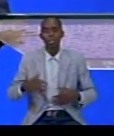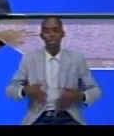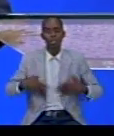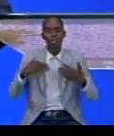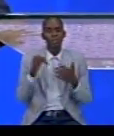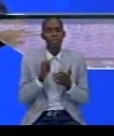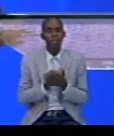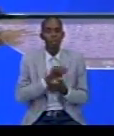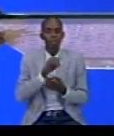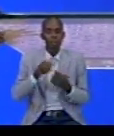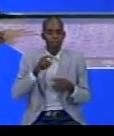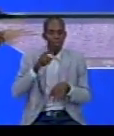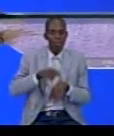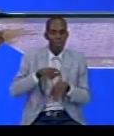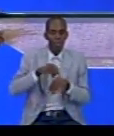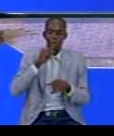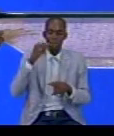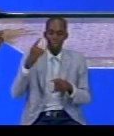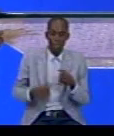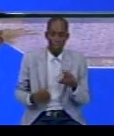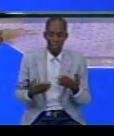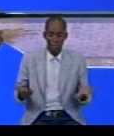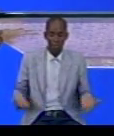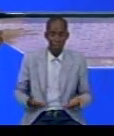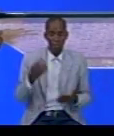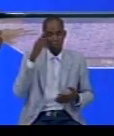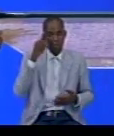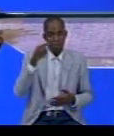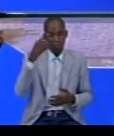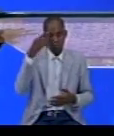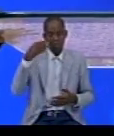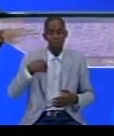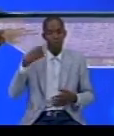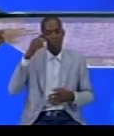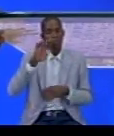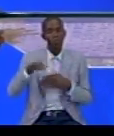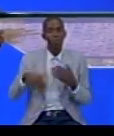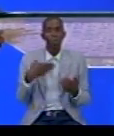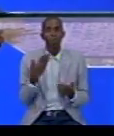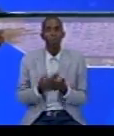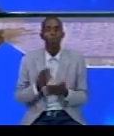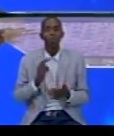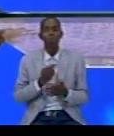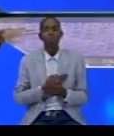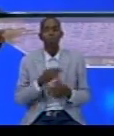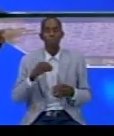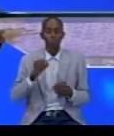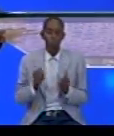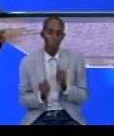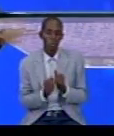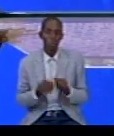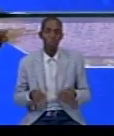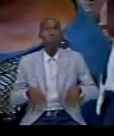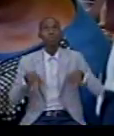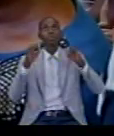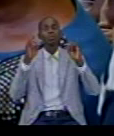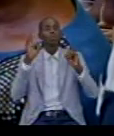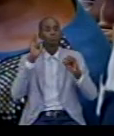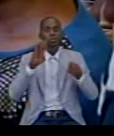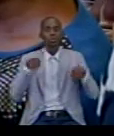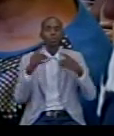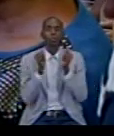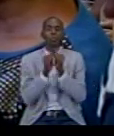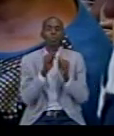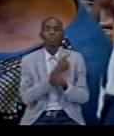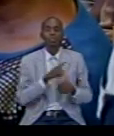when time is ending, dead here for you, for us, and for the world in the rapture, the resurrection, you'll go with the Lord in